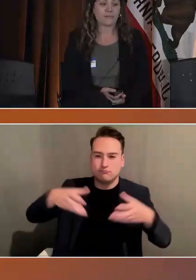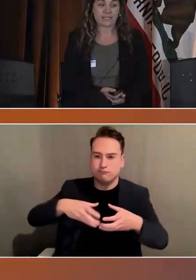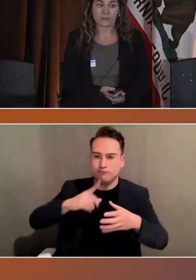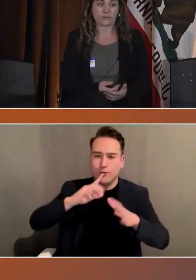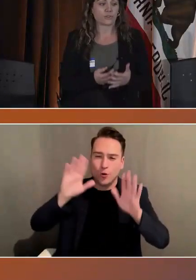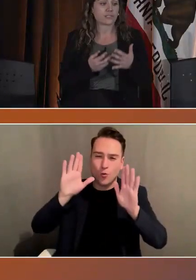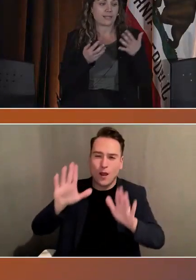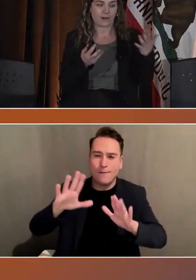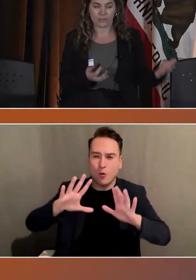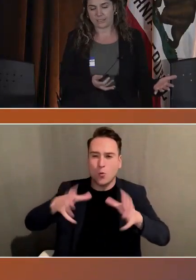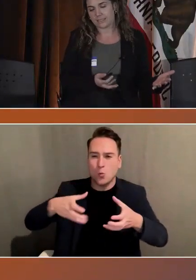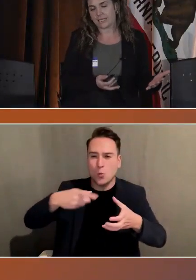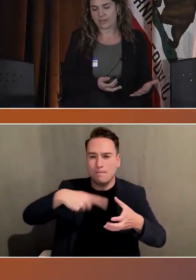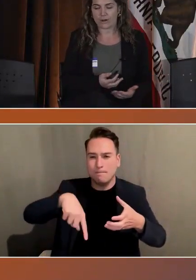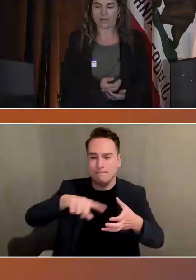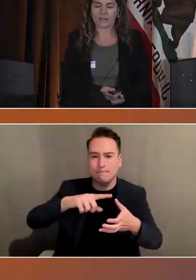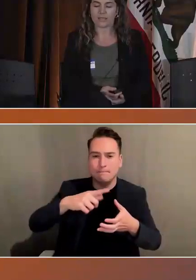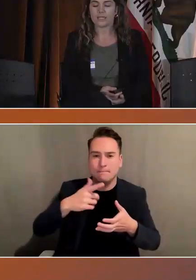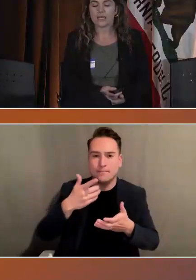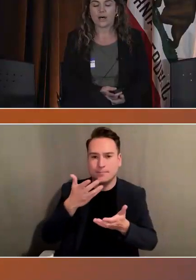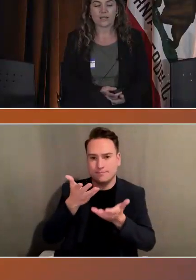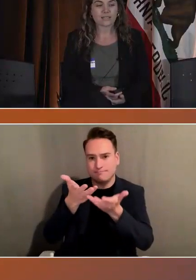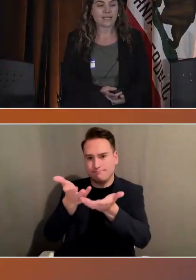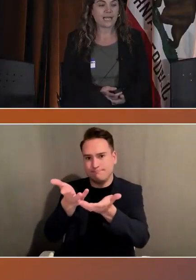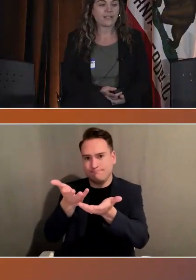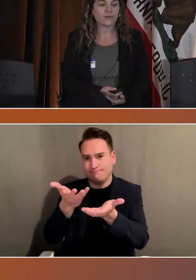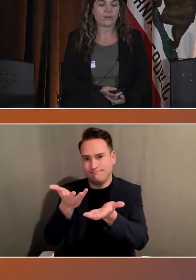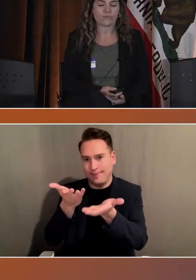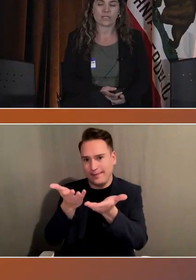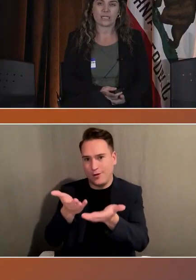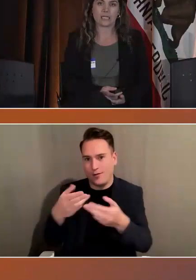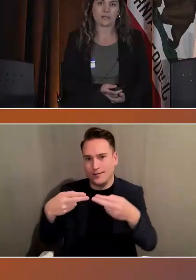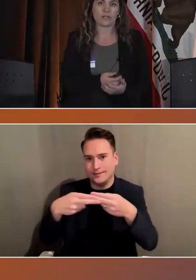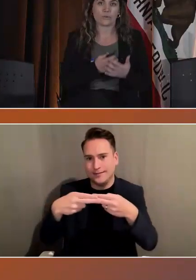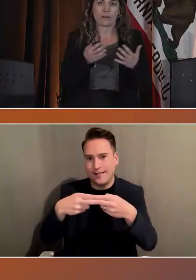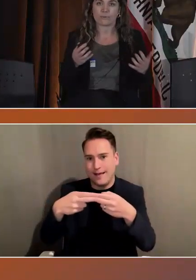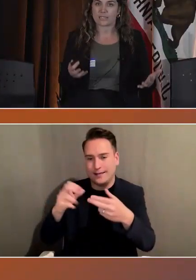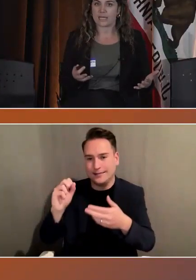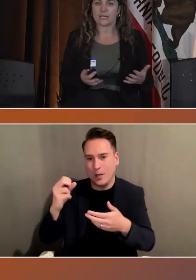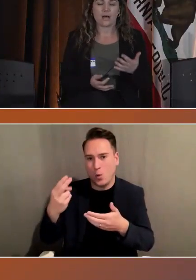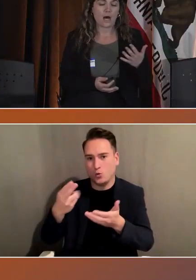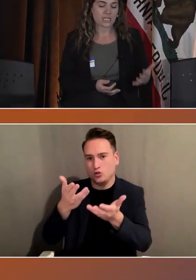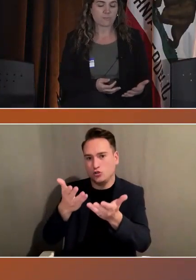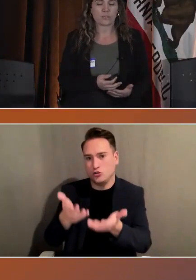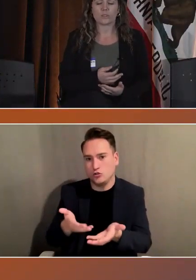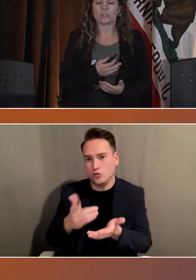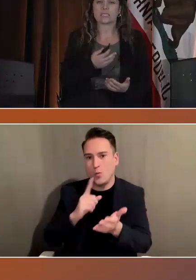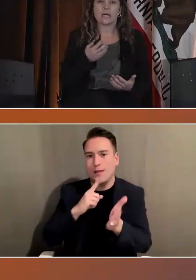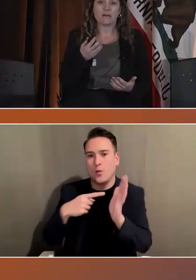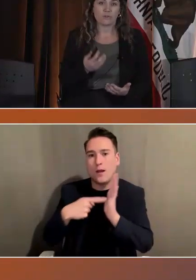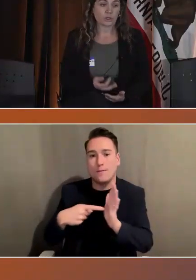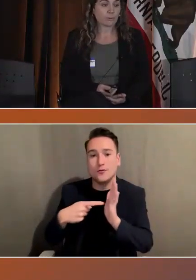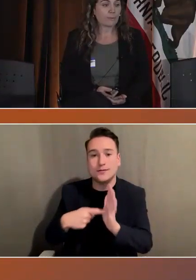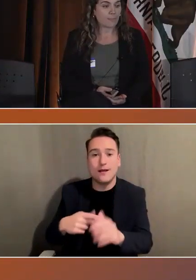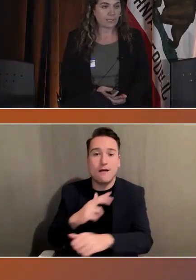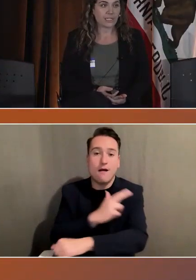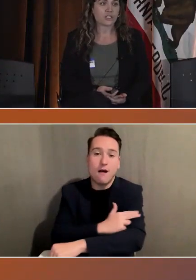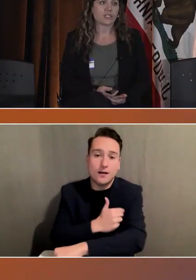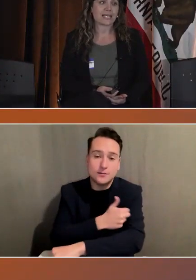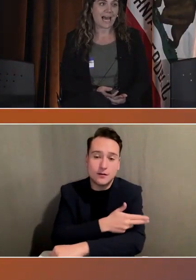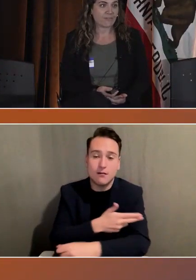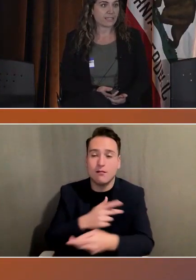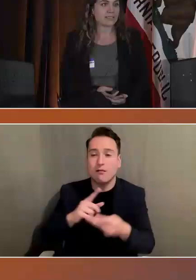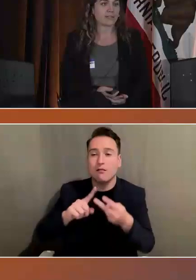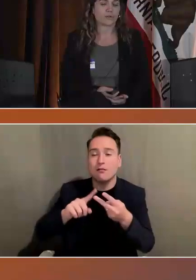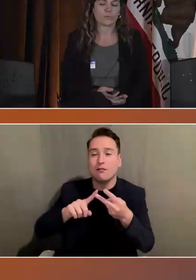of stakeholders that are listed here on the slide and really represent hospitals, vulnerable